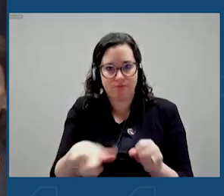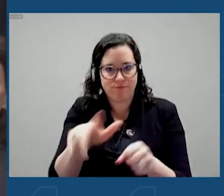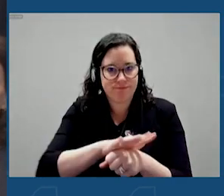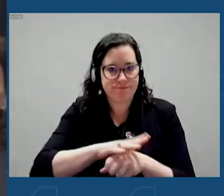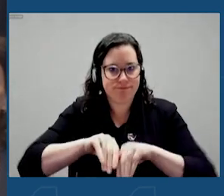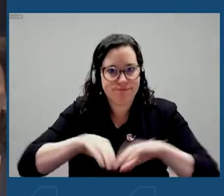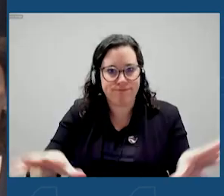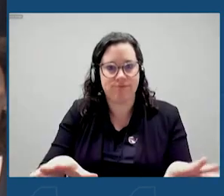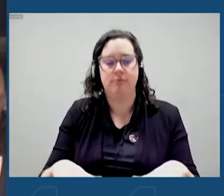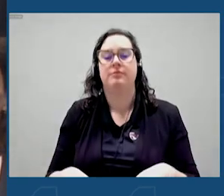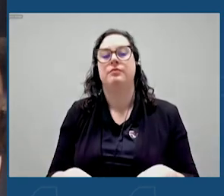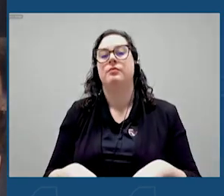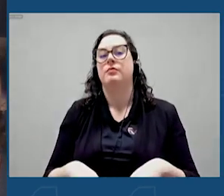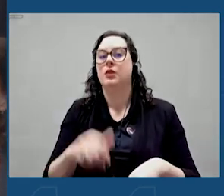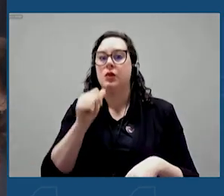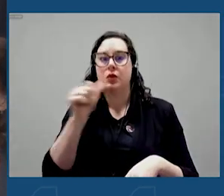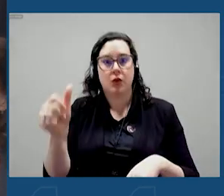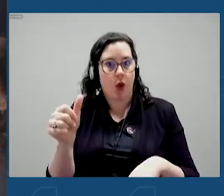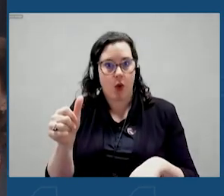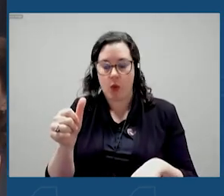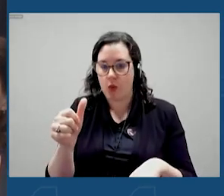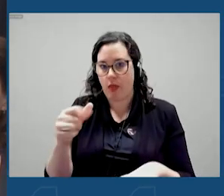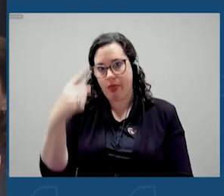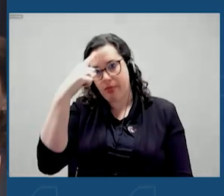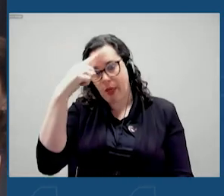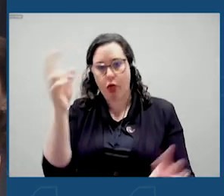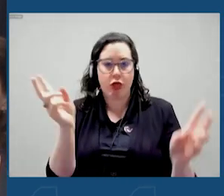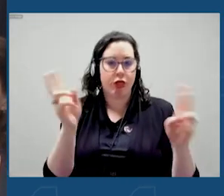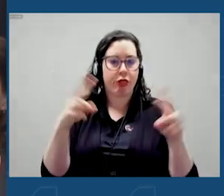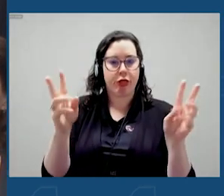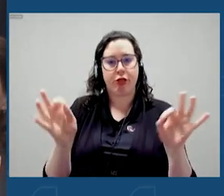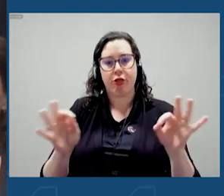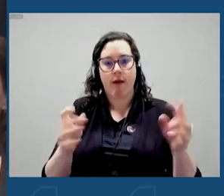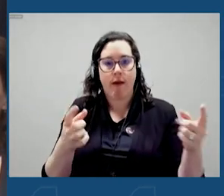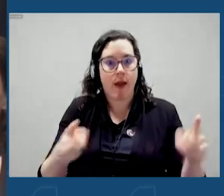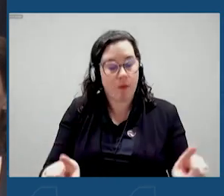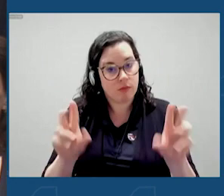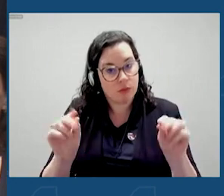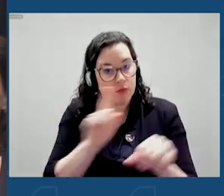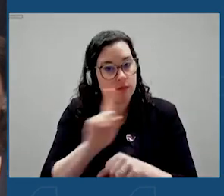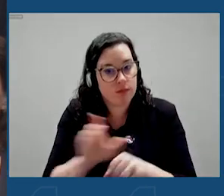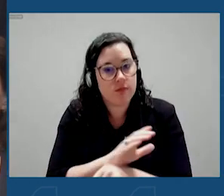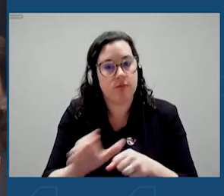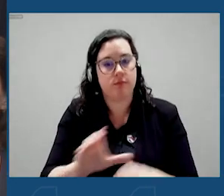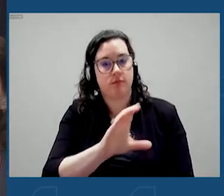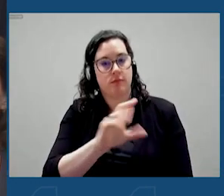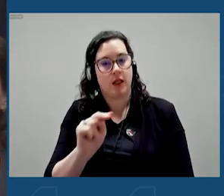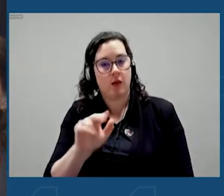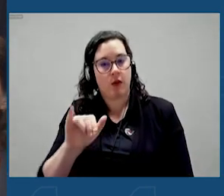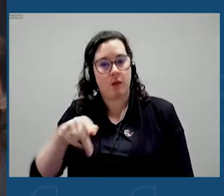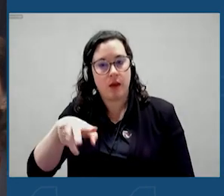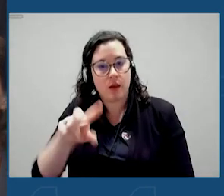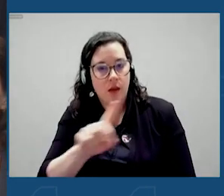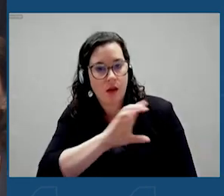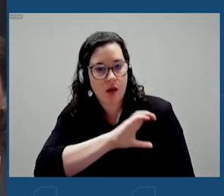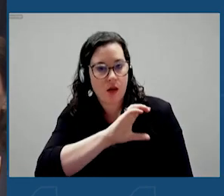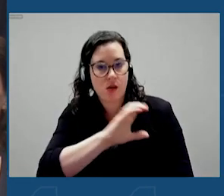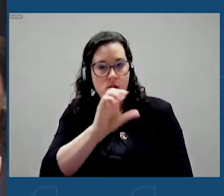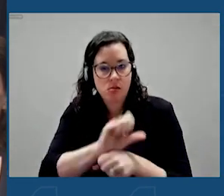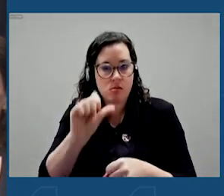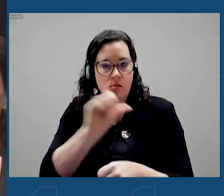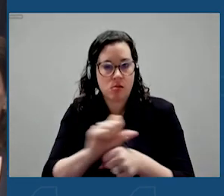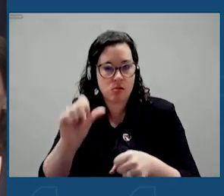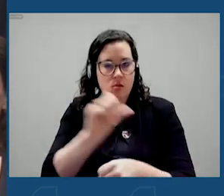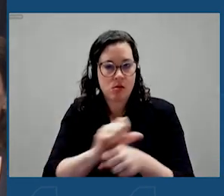Make no mistake about it, none of this happened by accident. NYPD officers have worked long and hard over the past 3 months to accomplish these